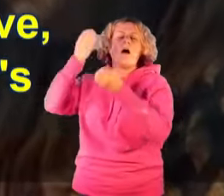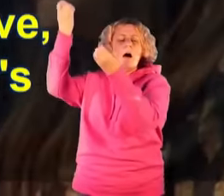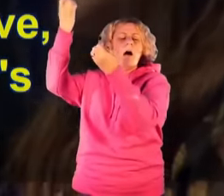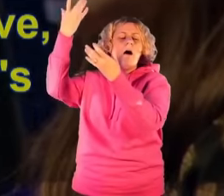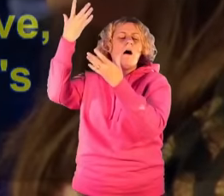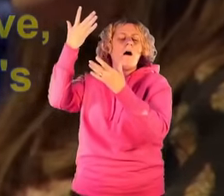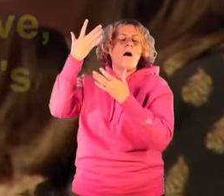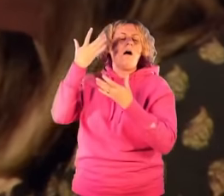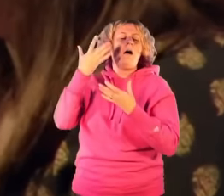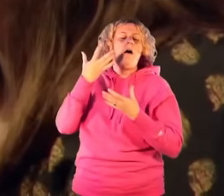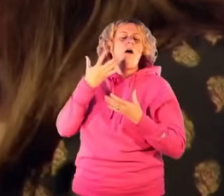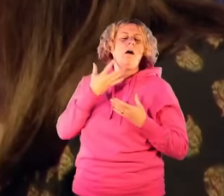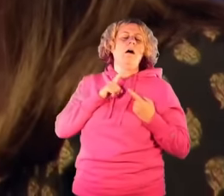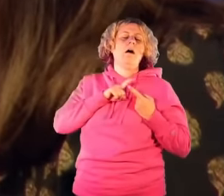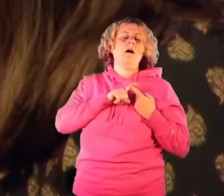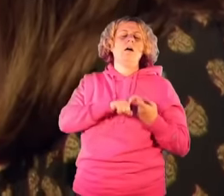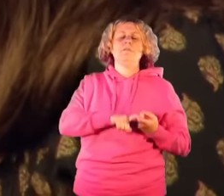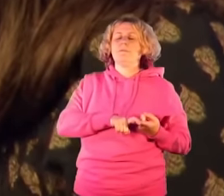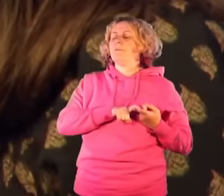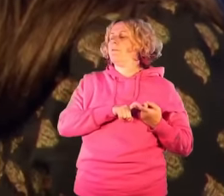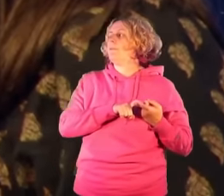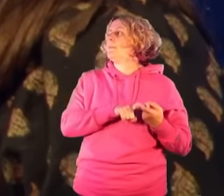Savior's love.